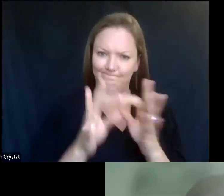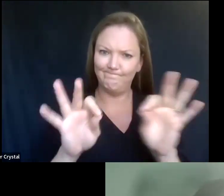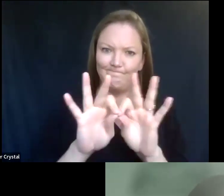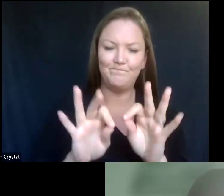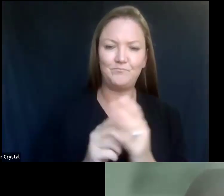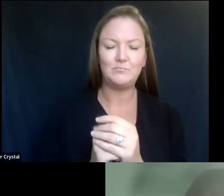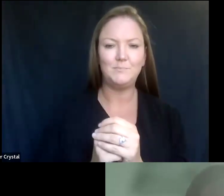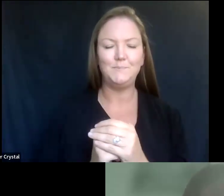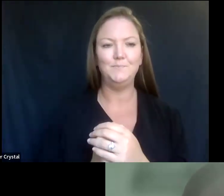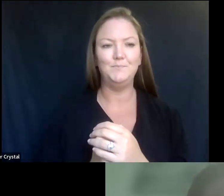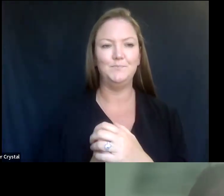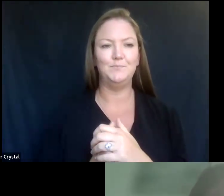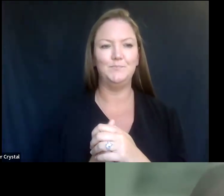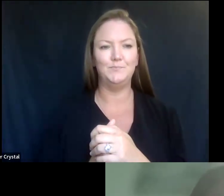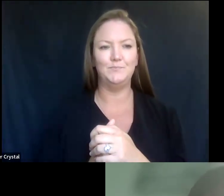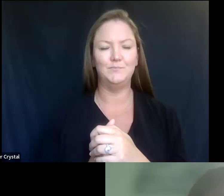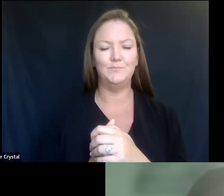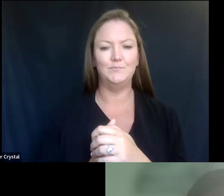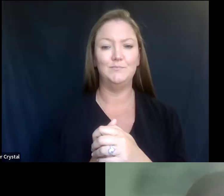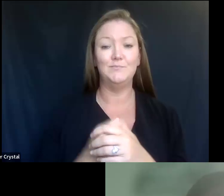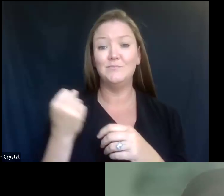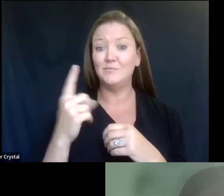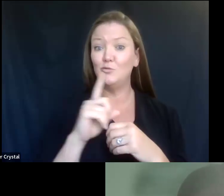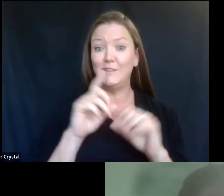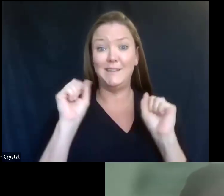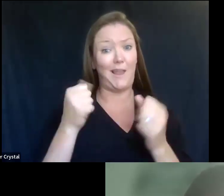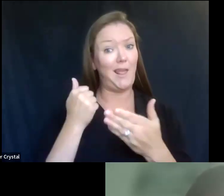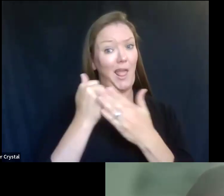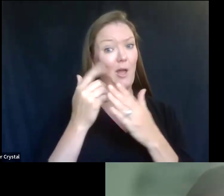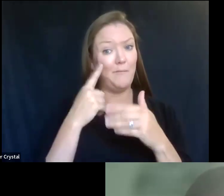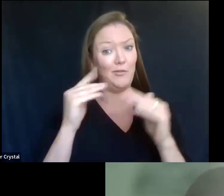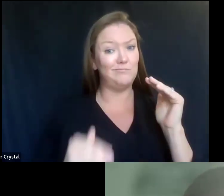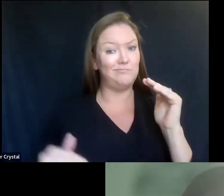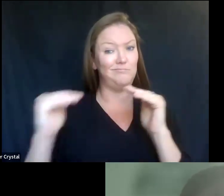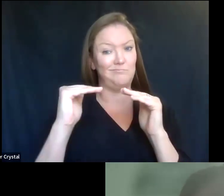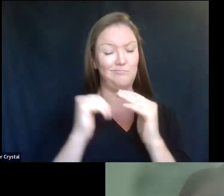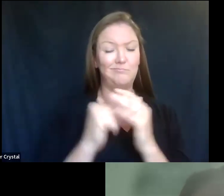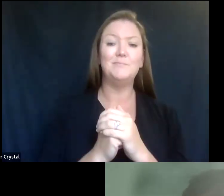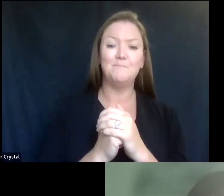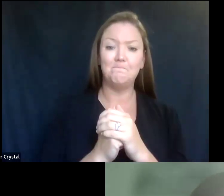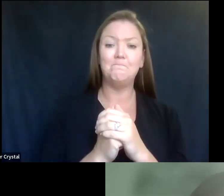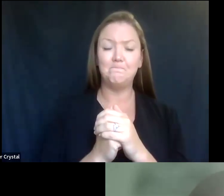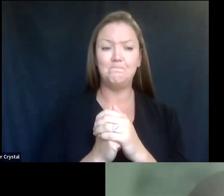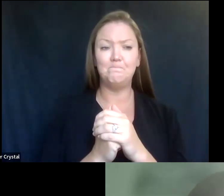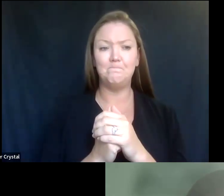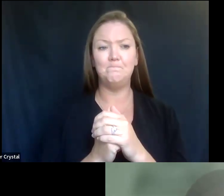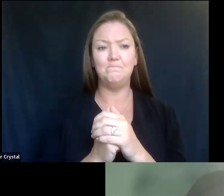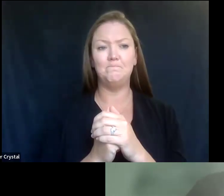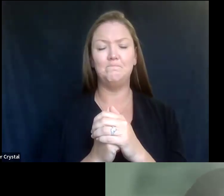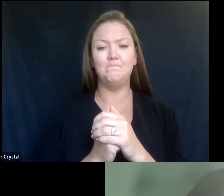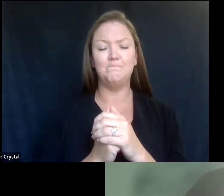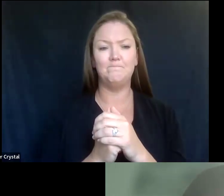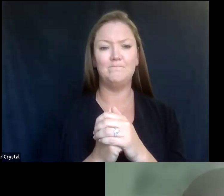think it could be really, really helpful. And I'll just speak to you also from my background internationally. I've